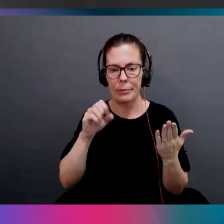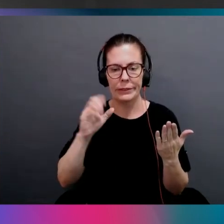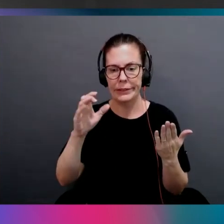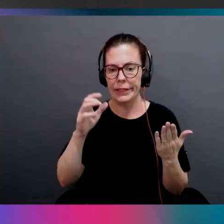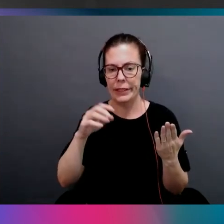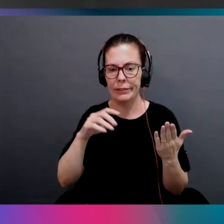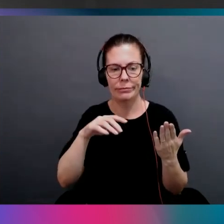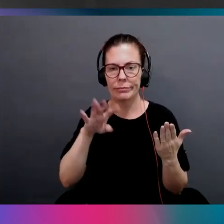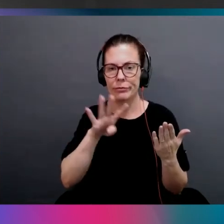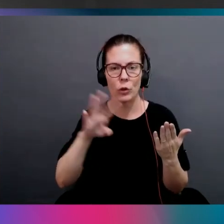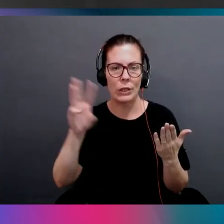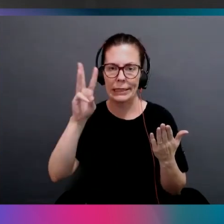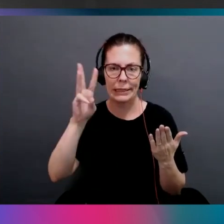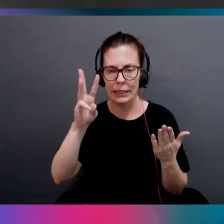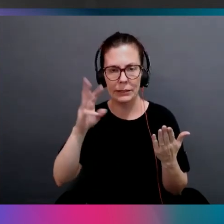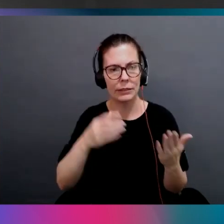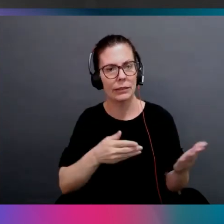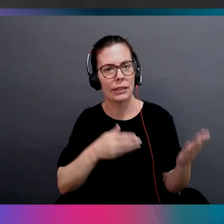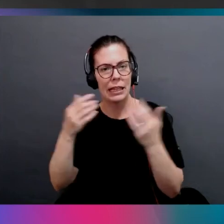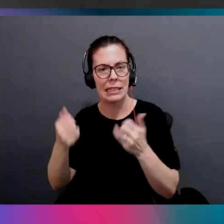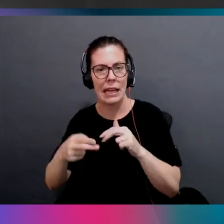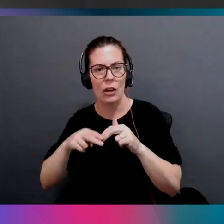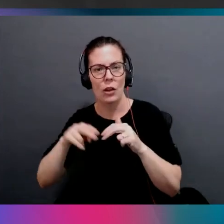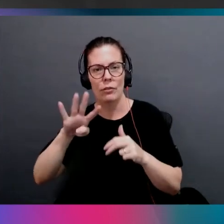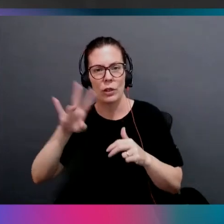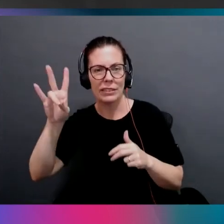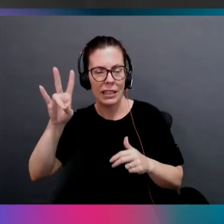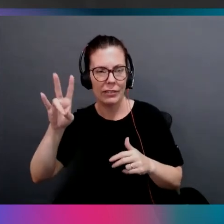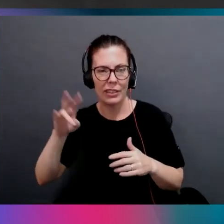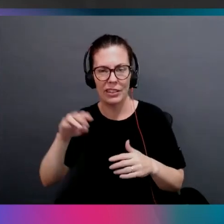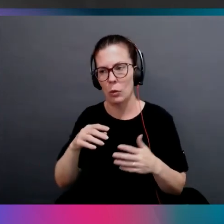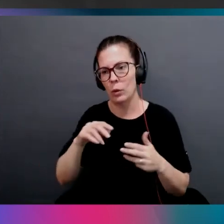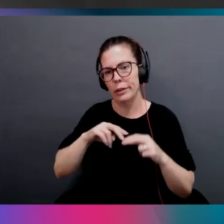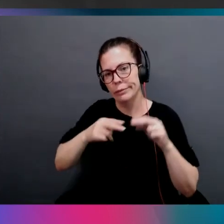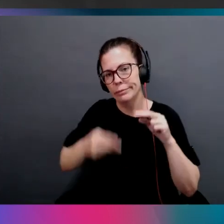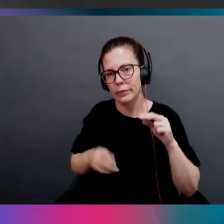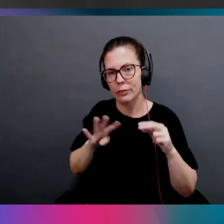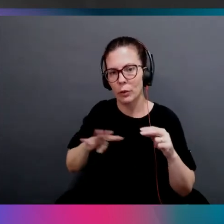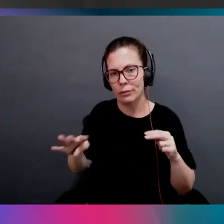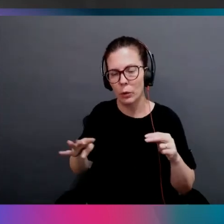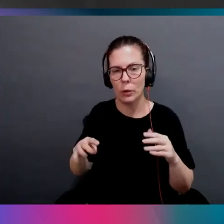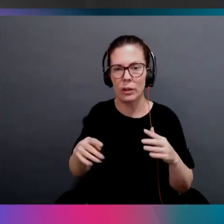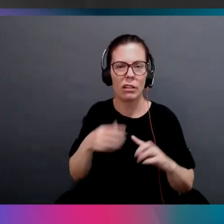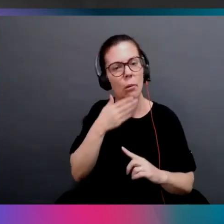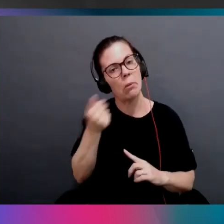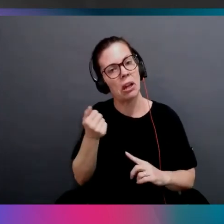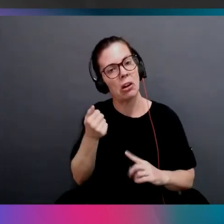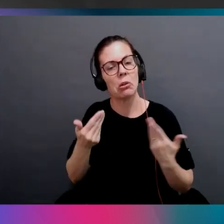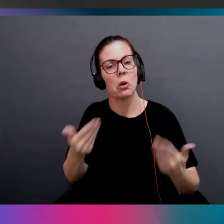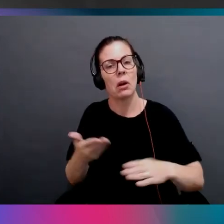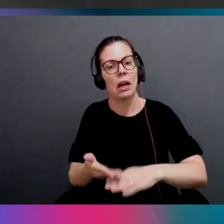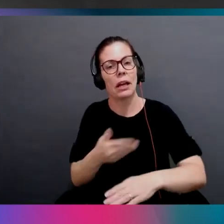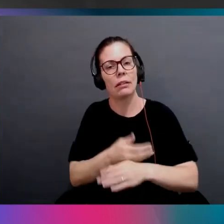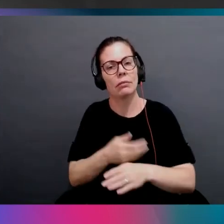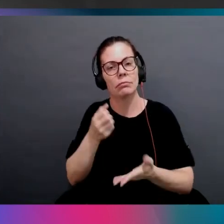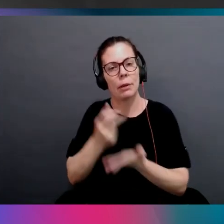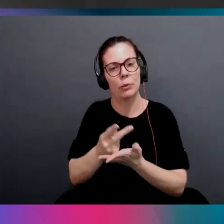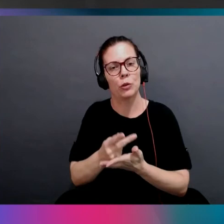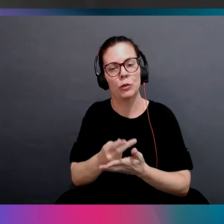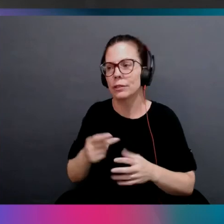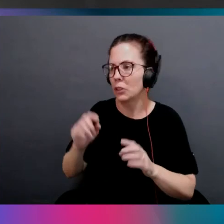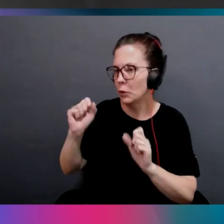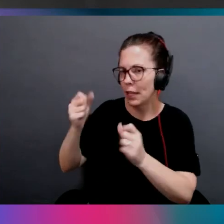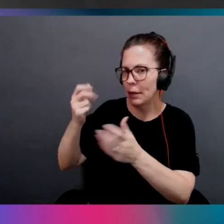whatever, and now it's 47, and or 44, and that's better. So I'm going to go ahead and improve this. So approve you look the better, reject the